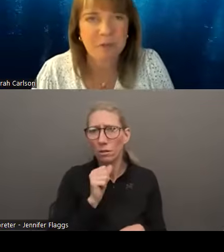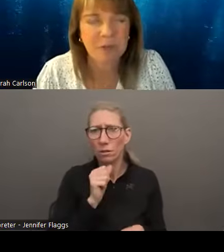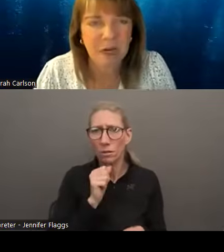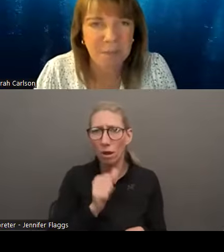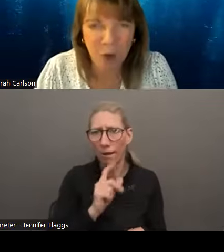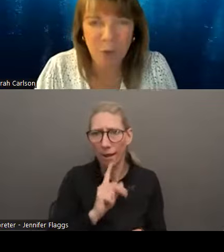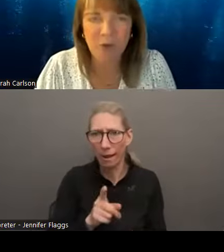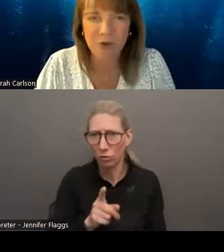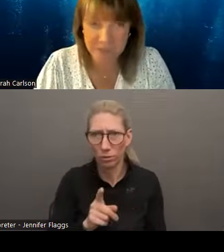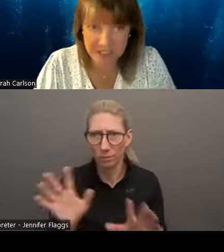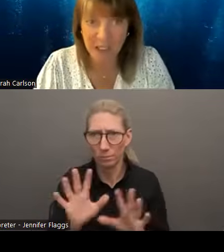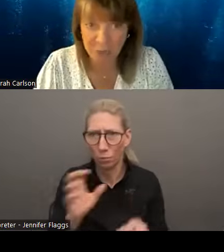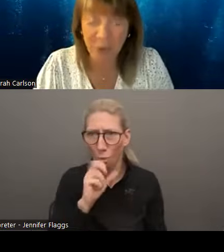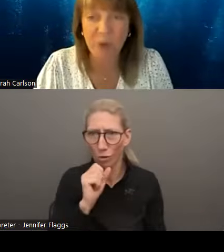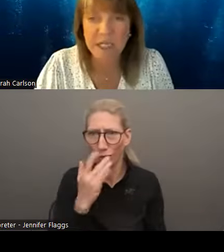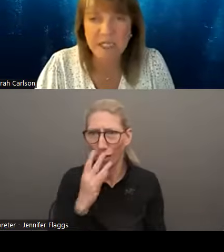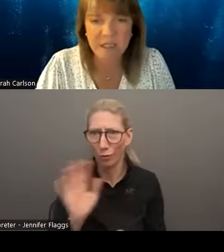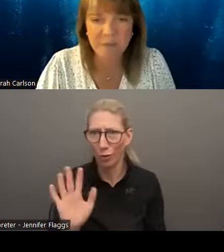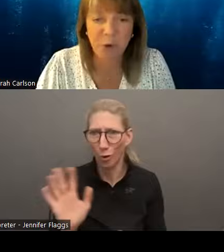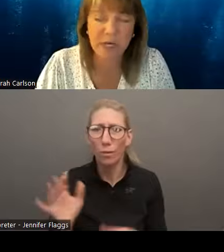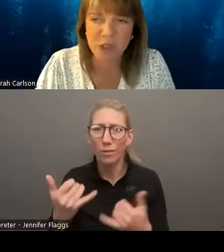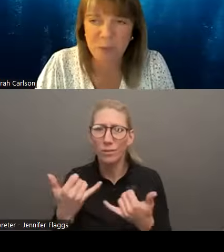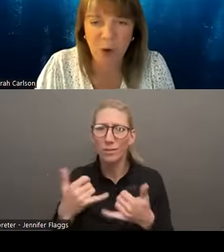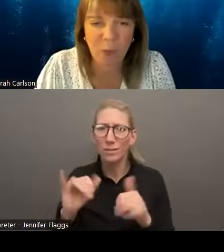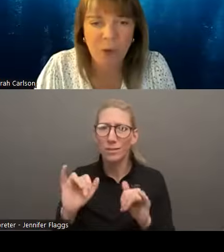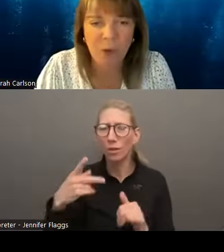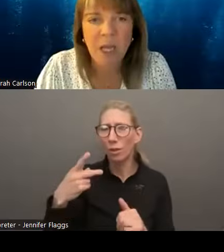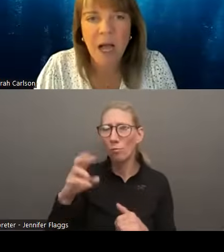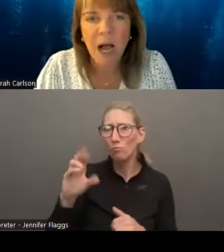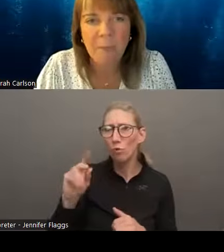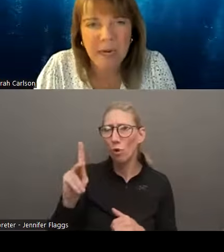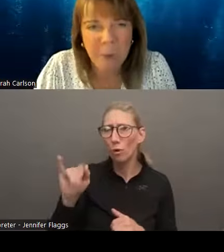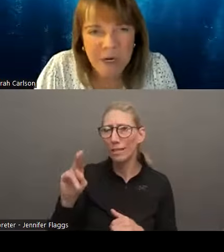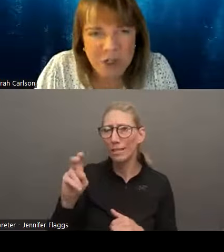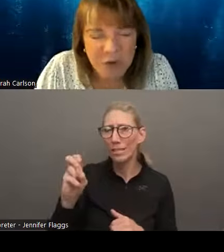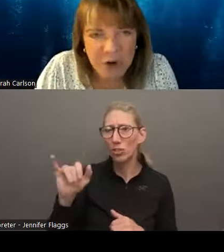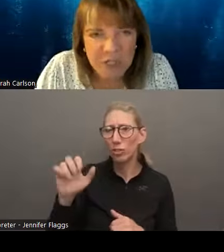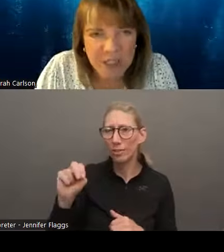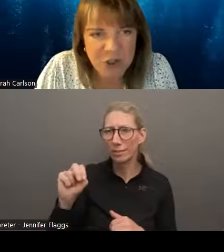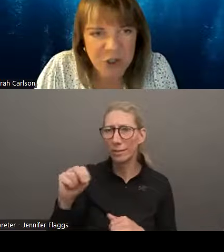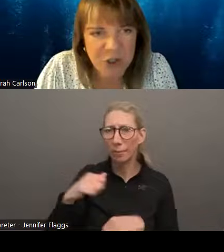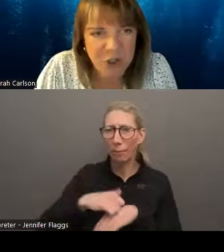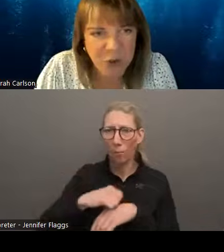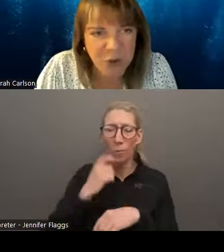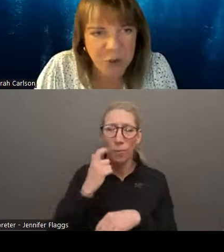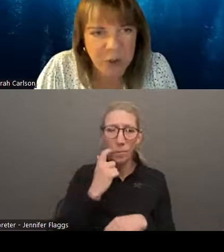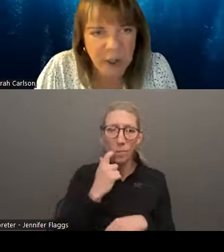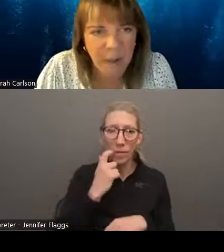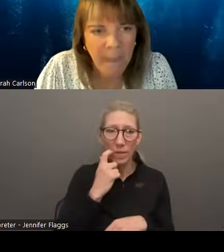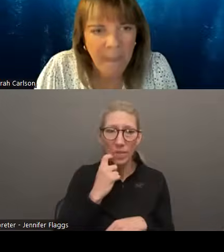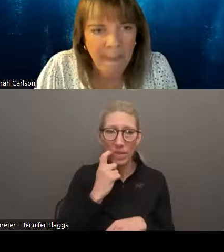orange marble. They're still of Proconnesan marble. But I want to just draw your attention